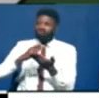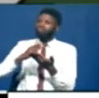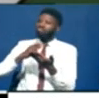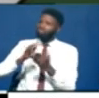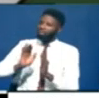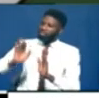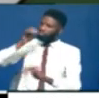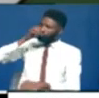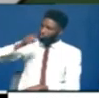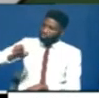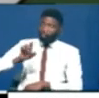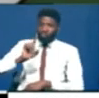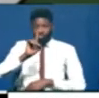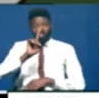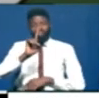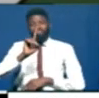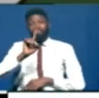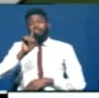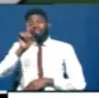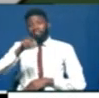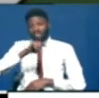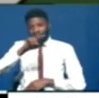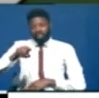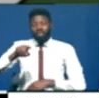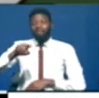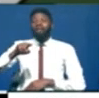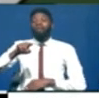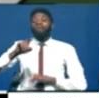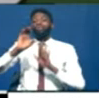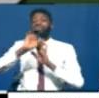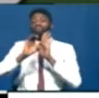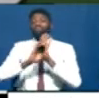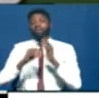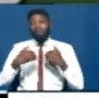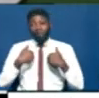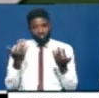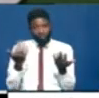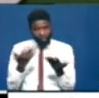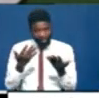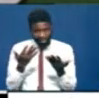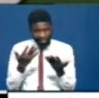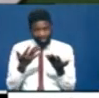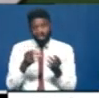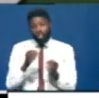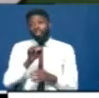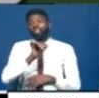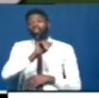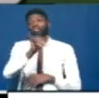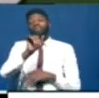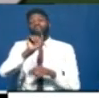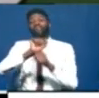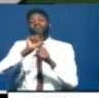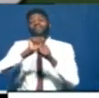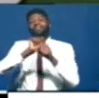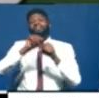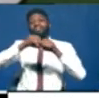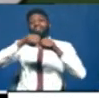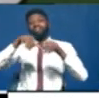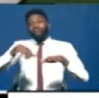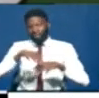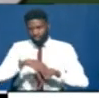that the Constitution made is actually devolving those functions. Because the moment you devolve